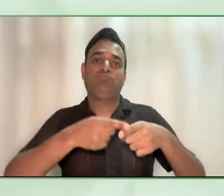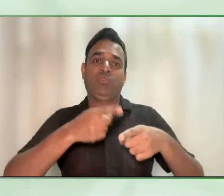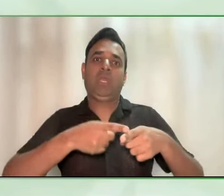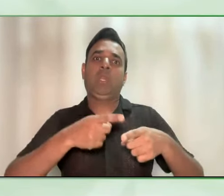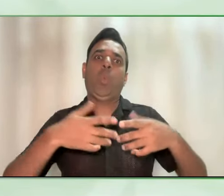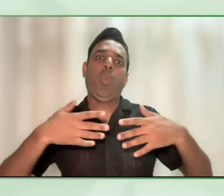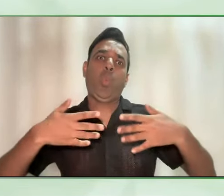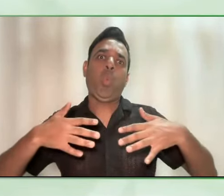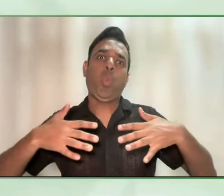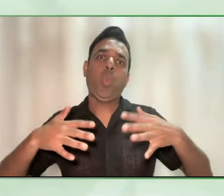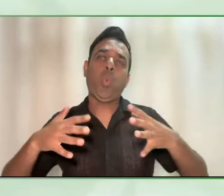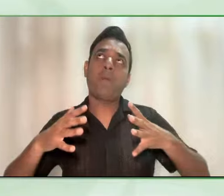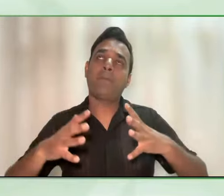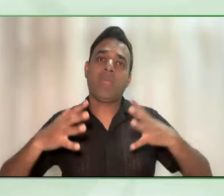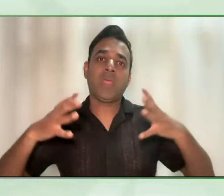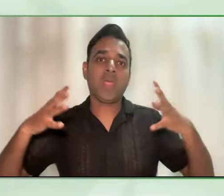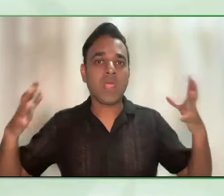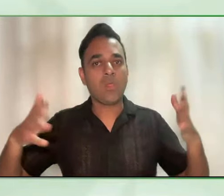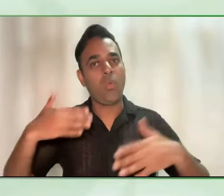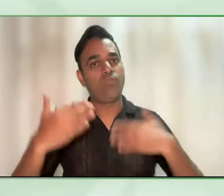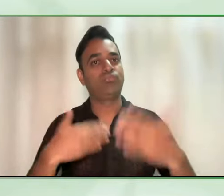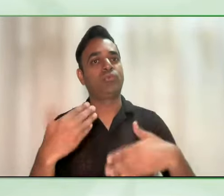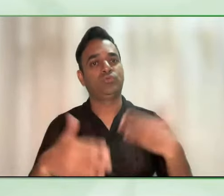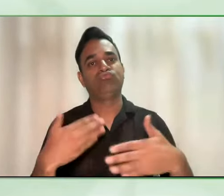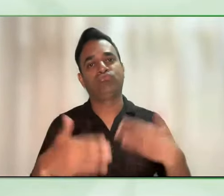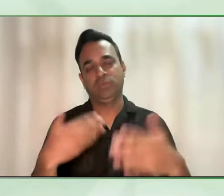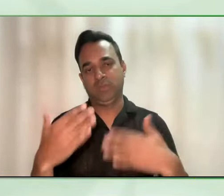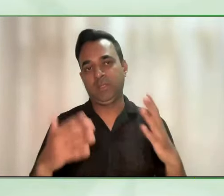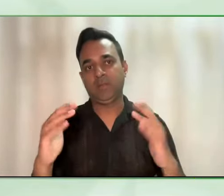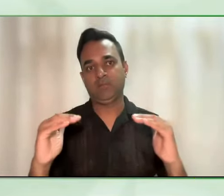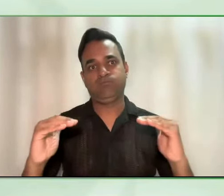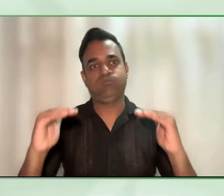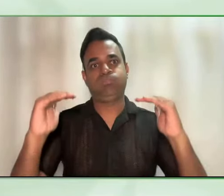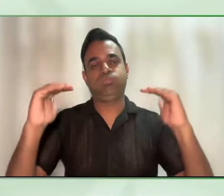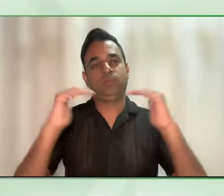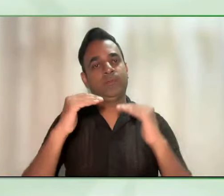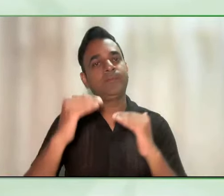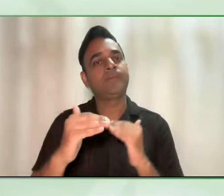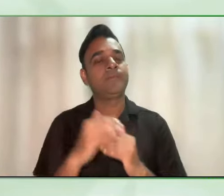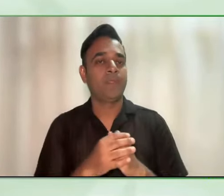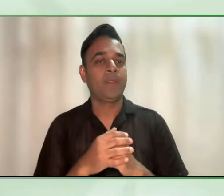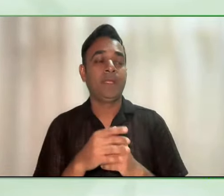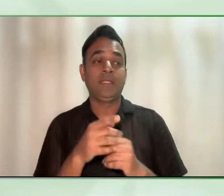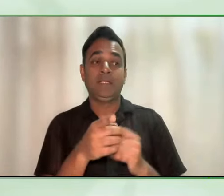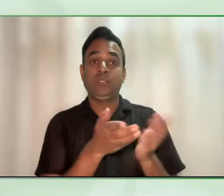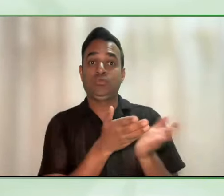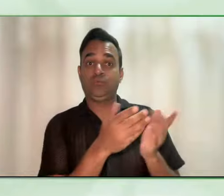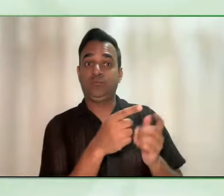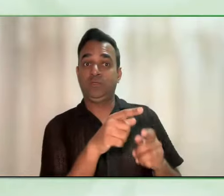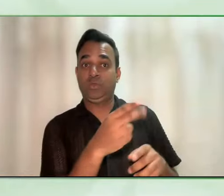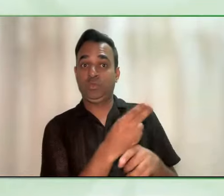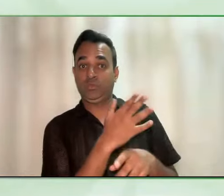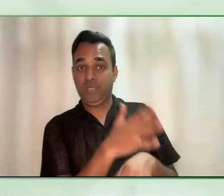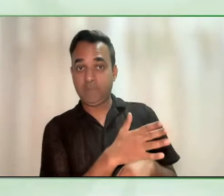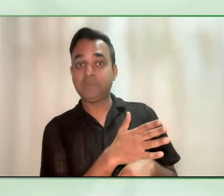are not very interested in using technology. They prefer to have manual jobs,